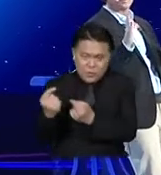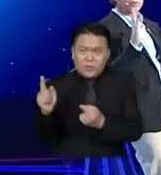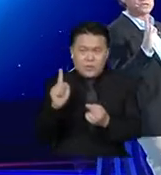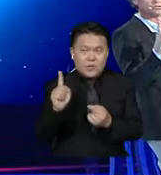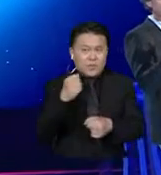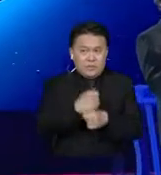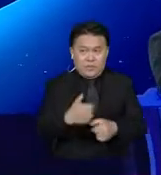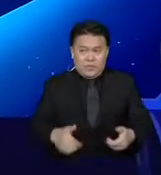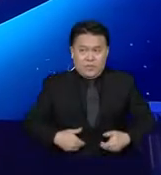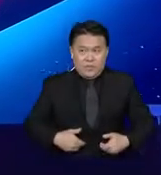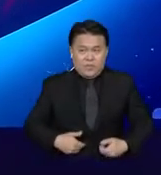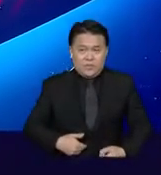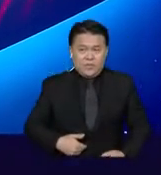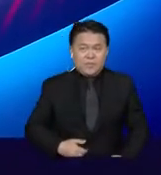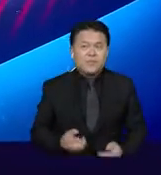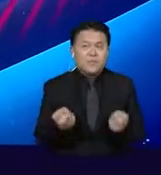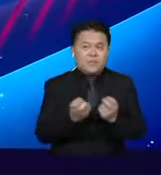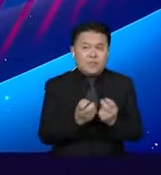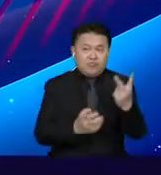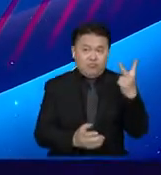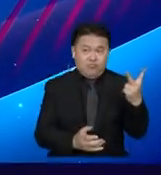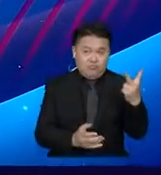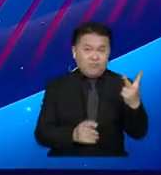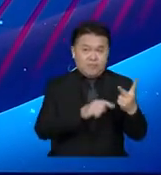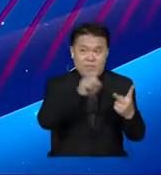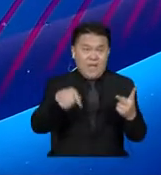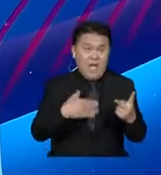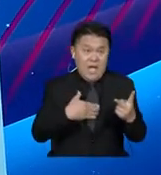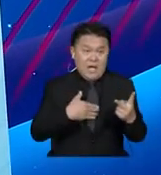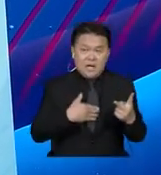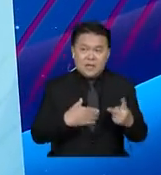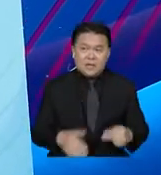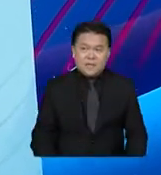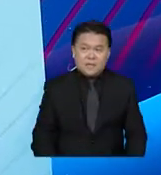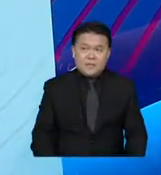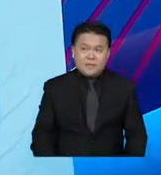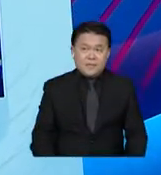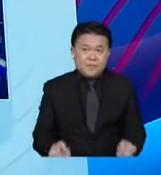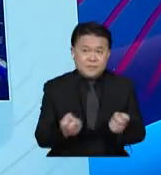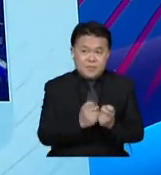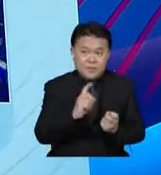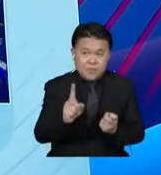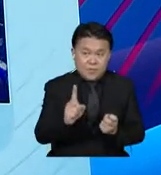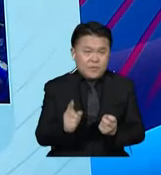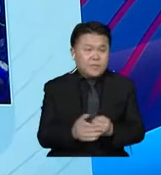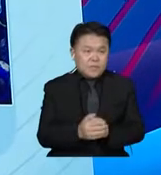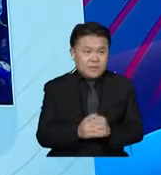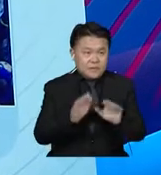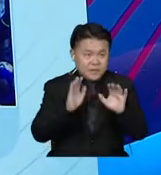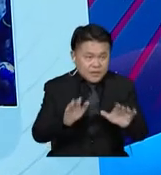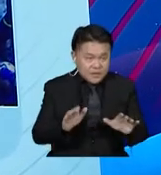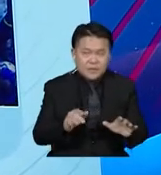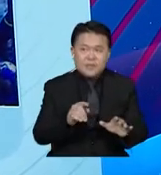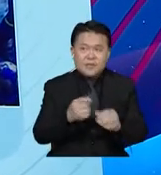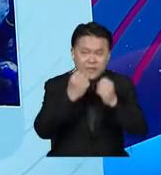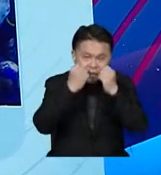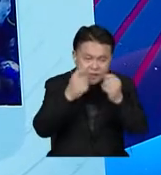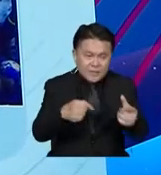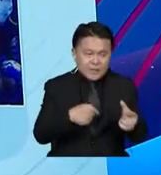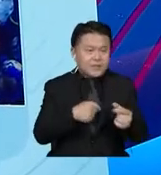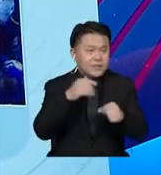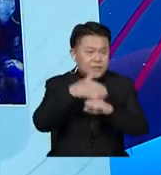forms of cooperation. We must design our schools, work life, and our cities and governments to promote